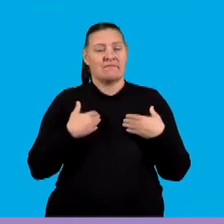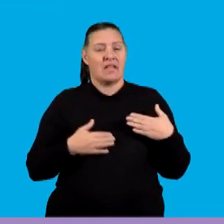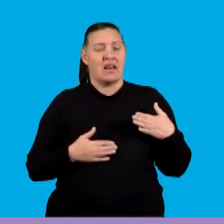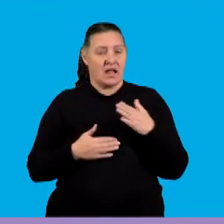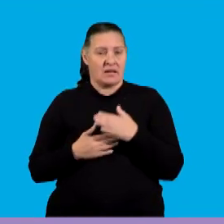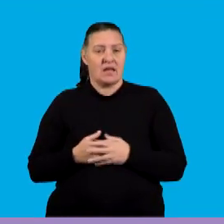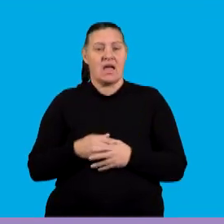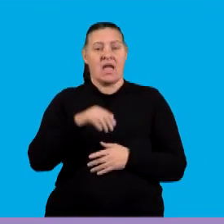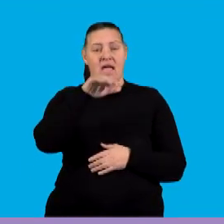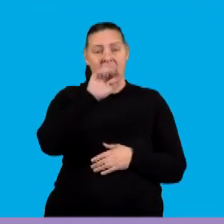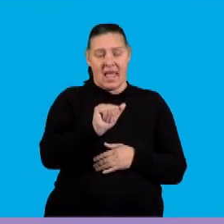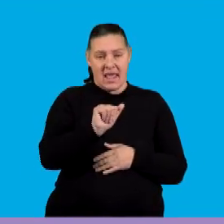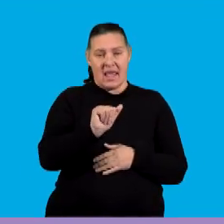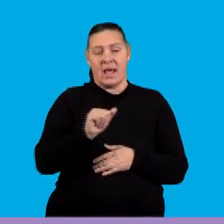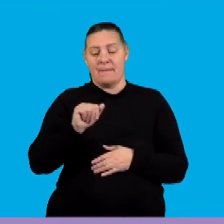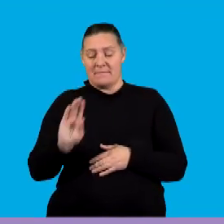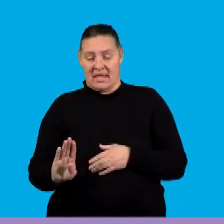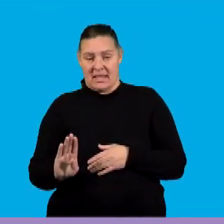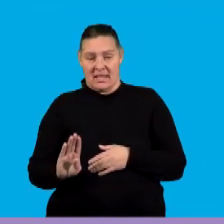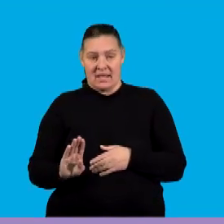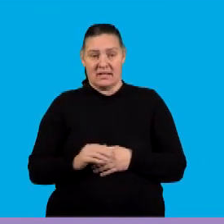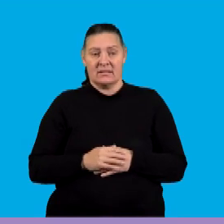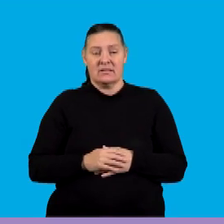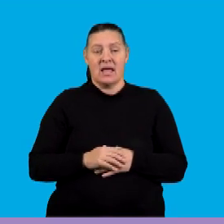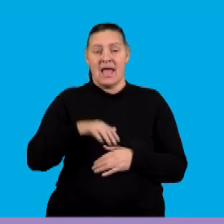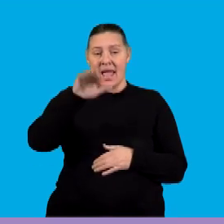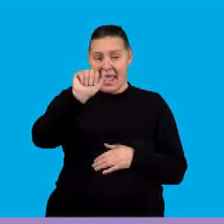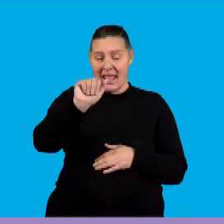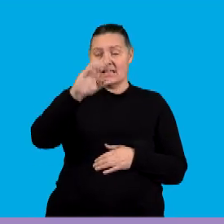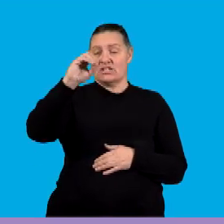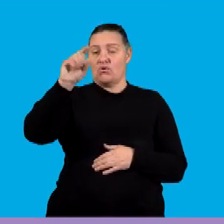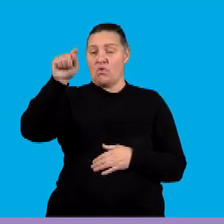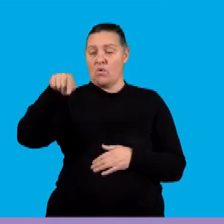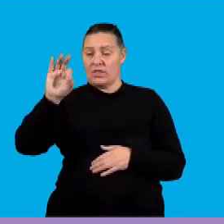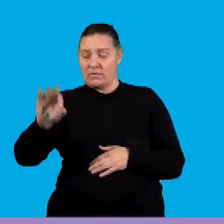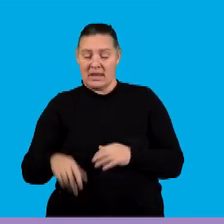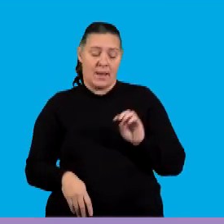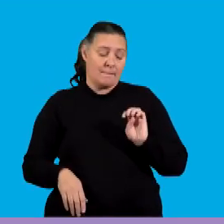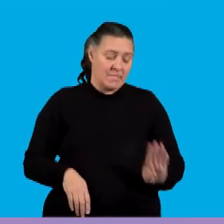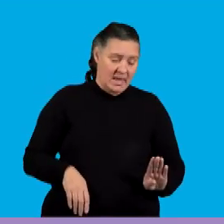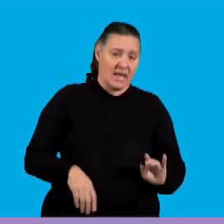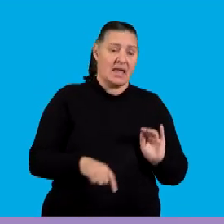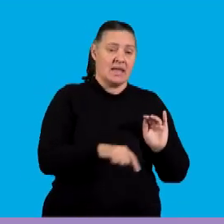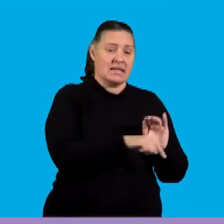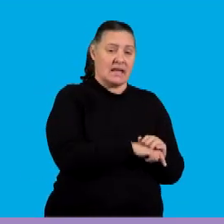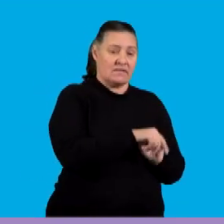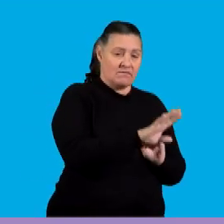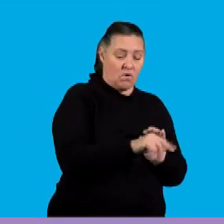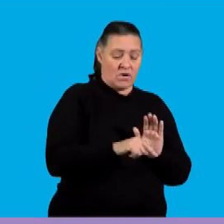a line here with points A and B. As we can see, A is 0 and 3, B is a -4 and